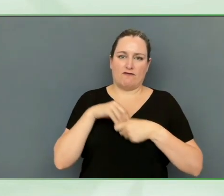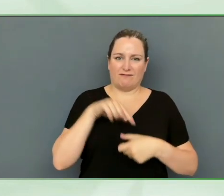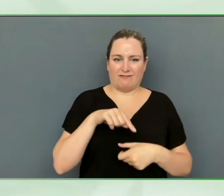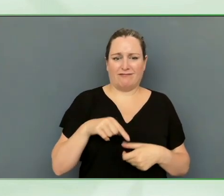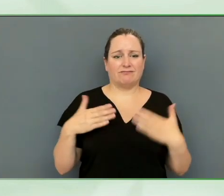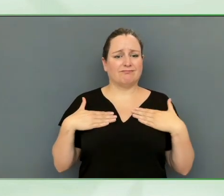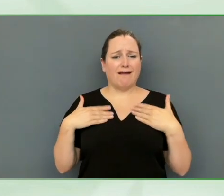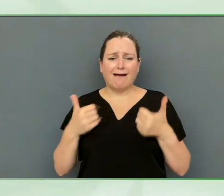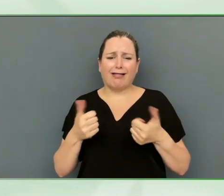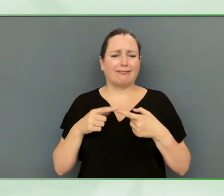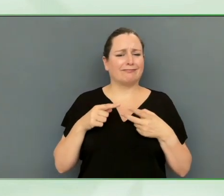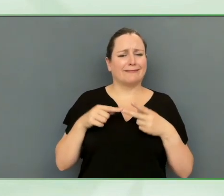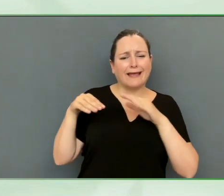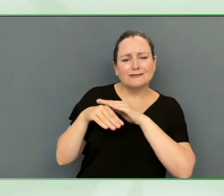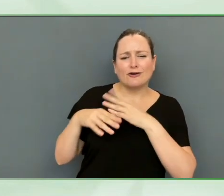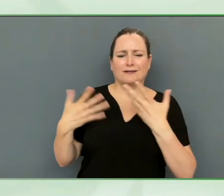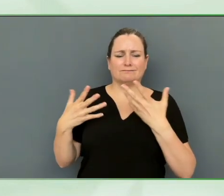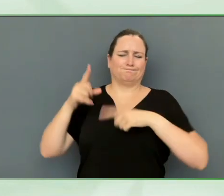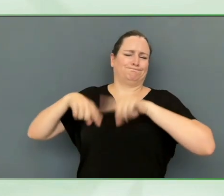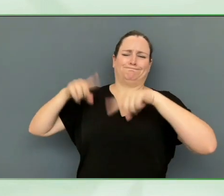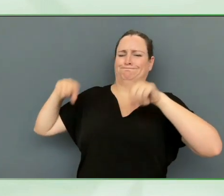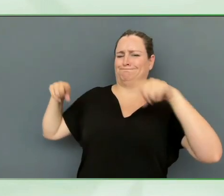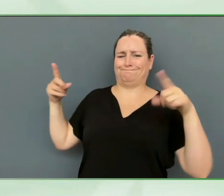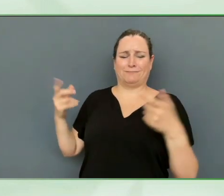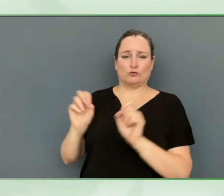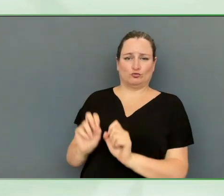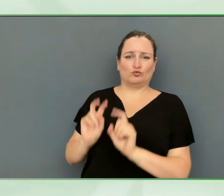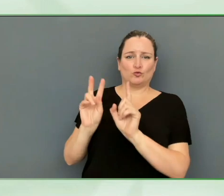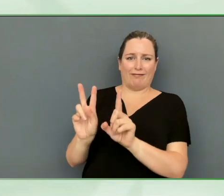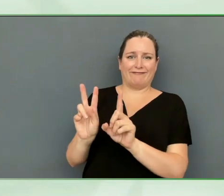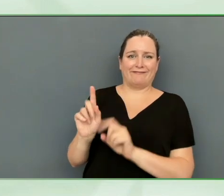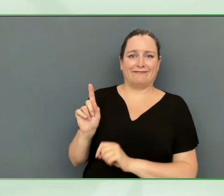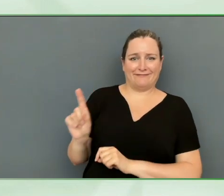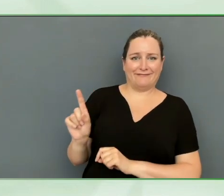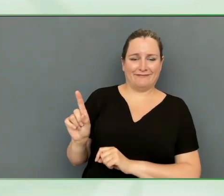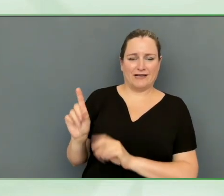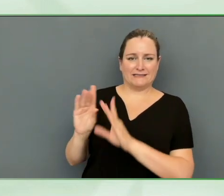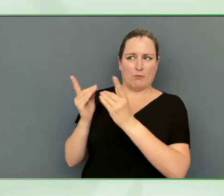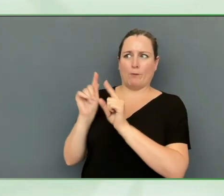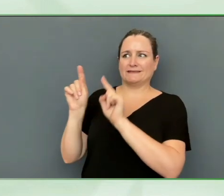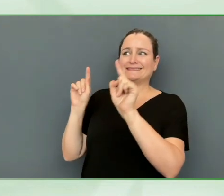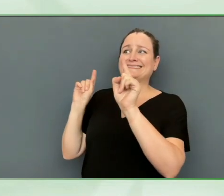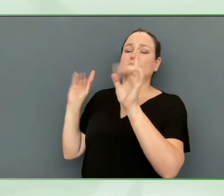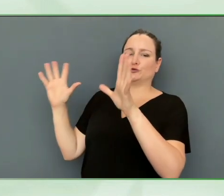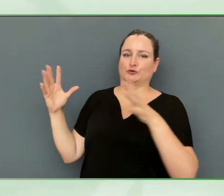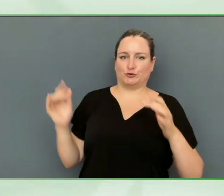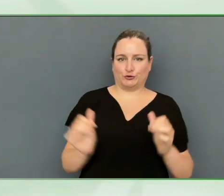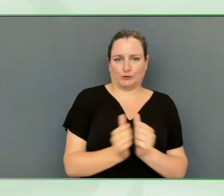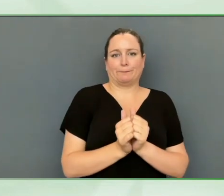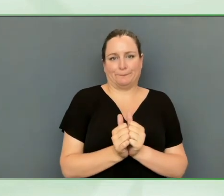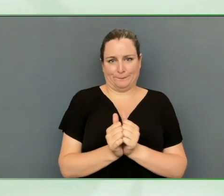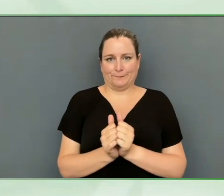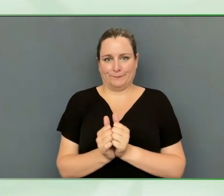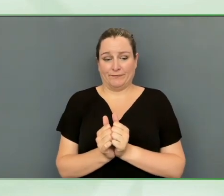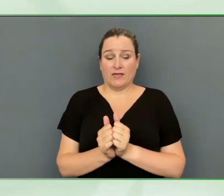Interior, so 12 larger departments, which is very critical in the work that we do because of the influence they